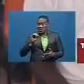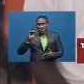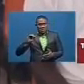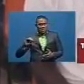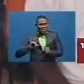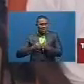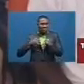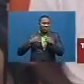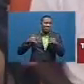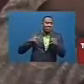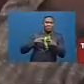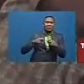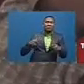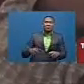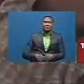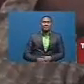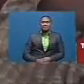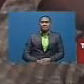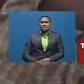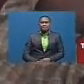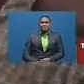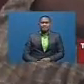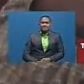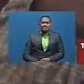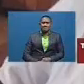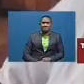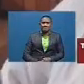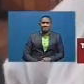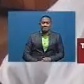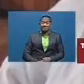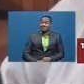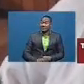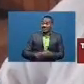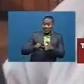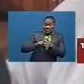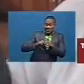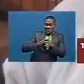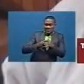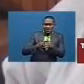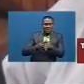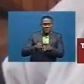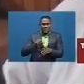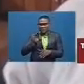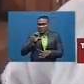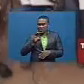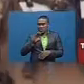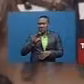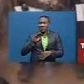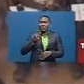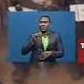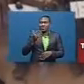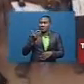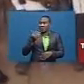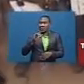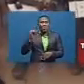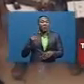by electrical faults. When the new guidelines become effective in February 2015, only licensed persons will be allowed